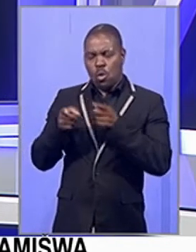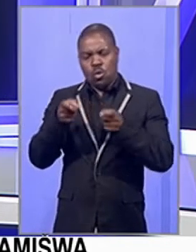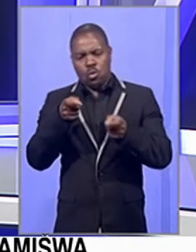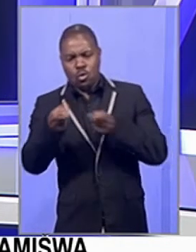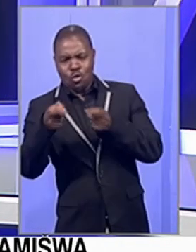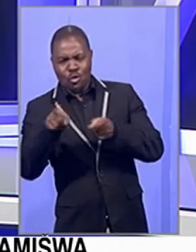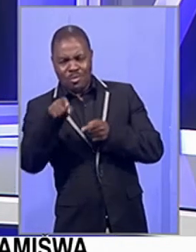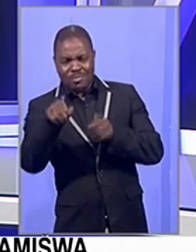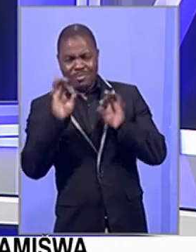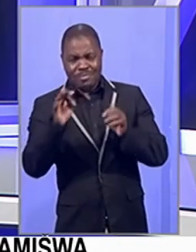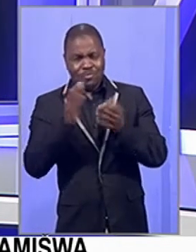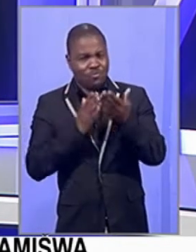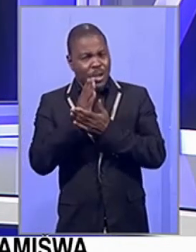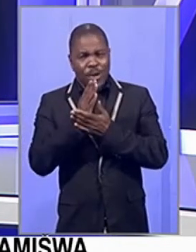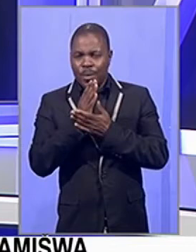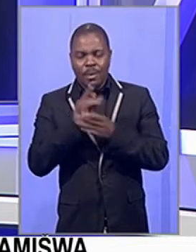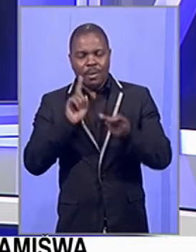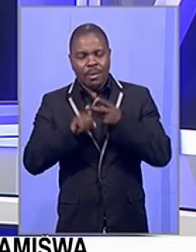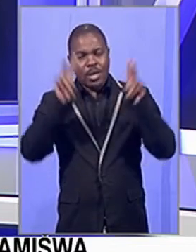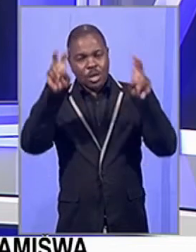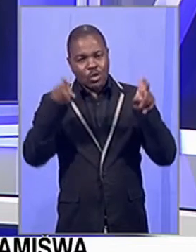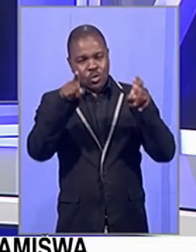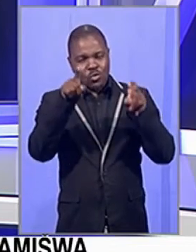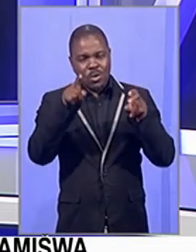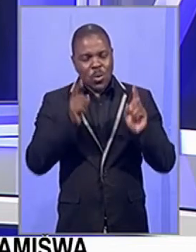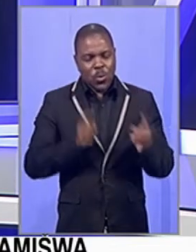gore taba yeo ga se ya potlaka.